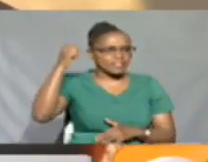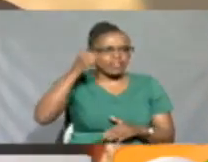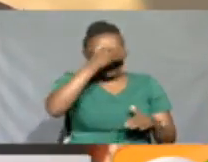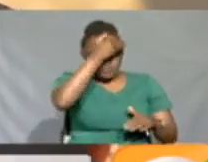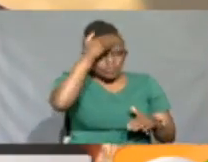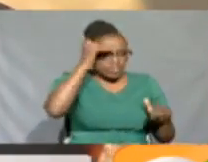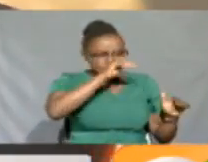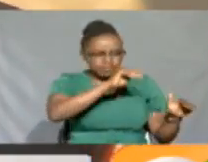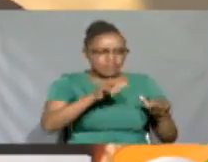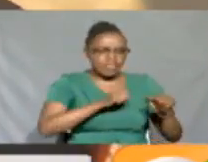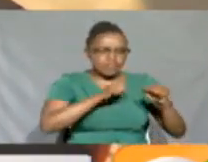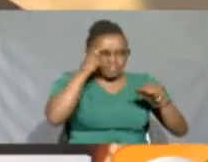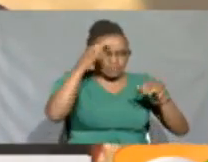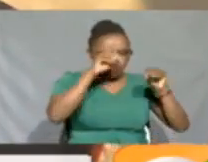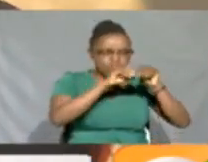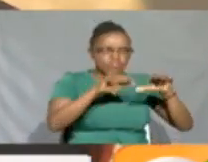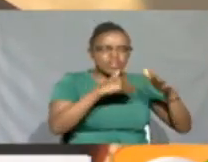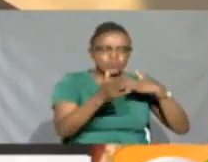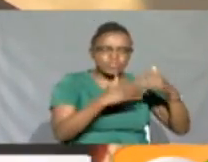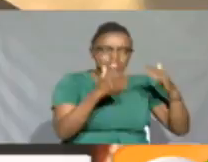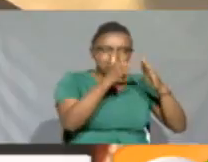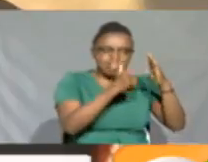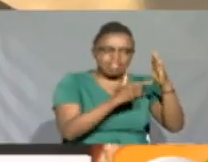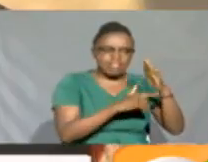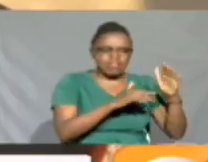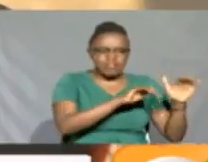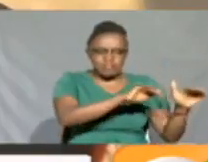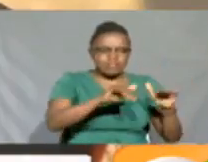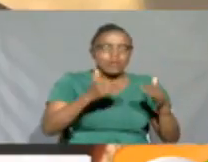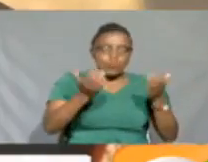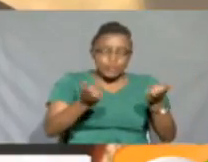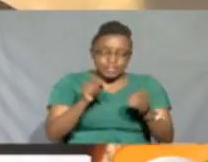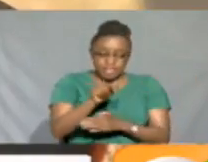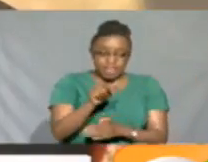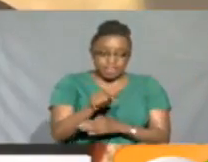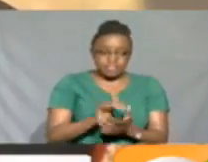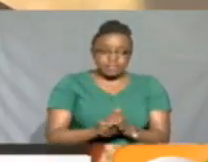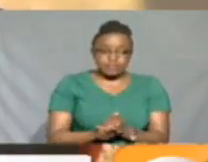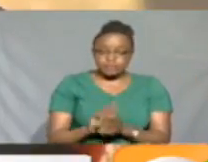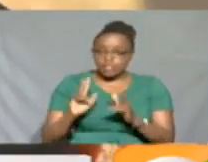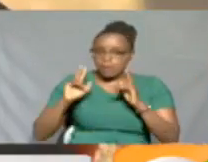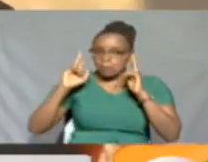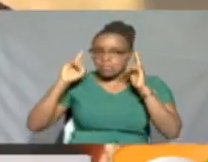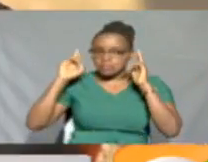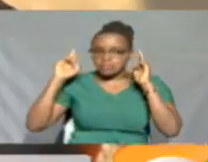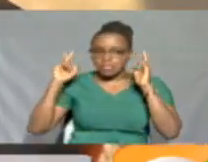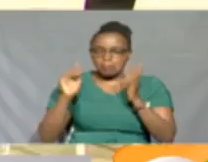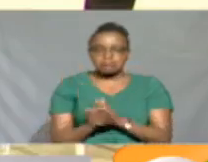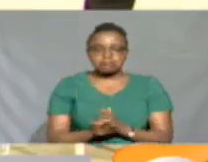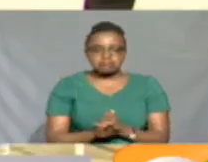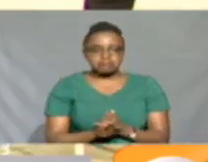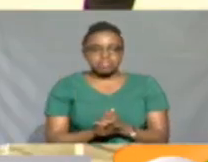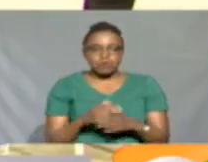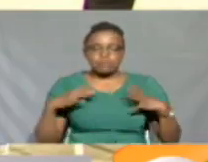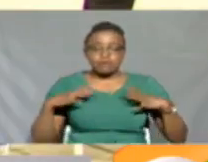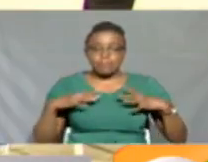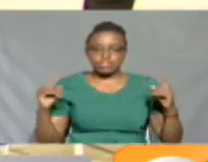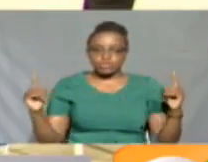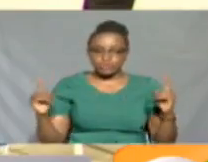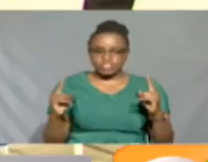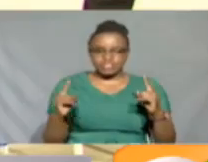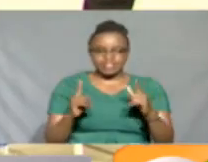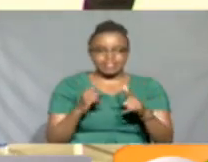about the fight for devolution or no devolution. All right. We need that. All right. Mashirima. Naam Trevor, tunapumzika tena